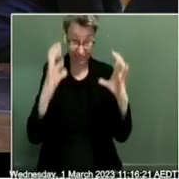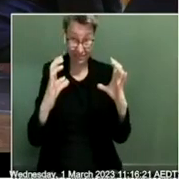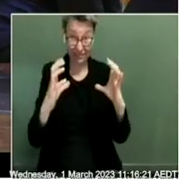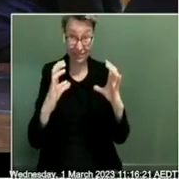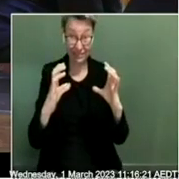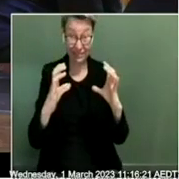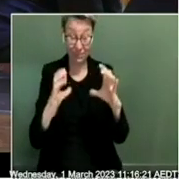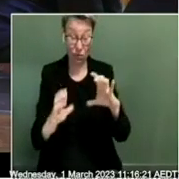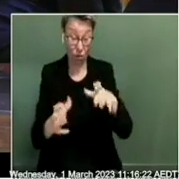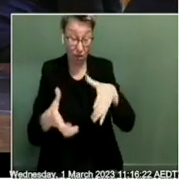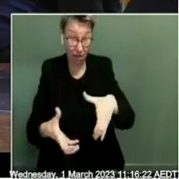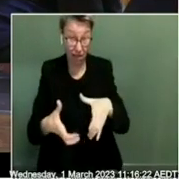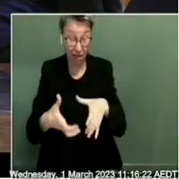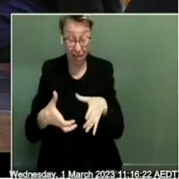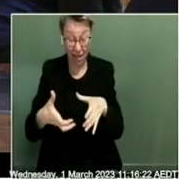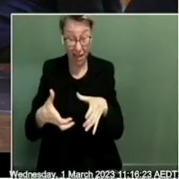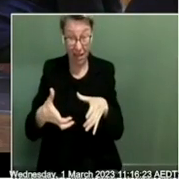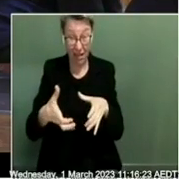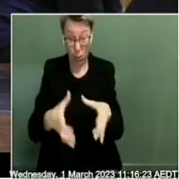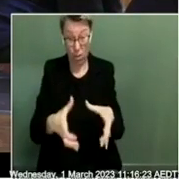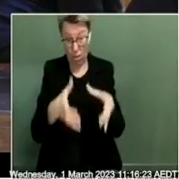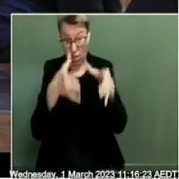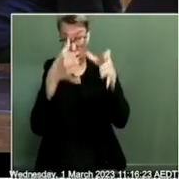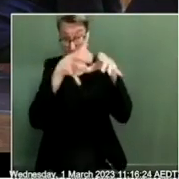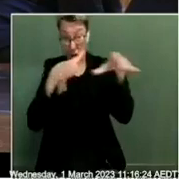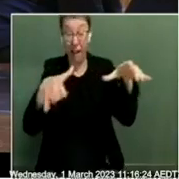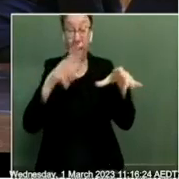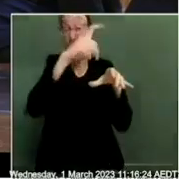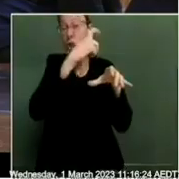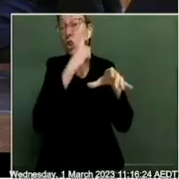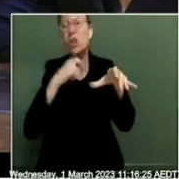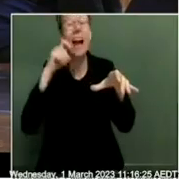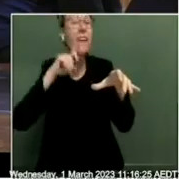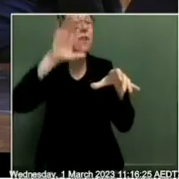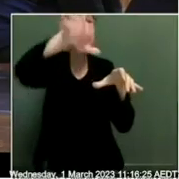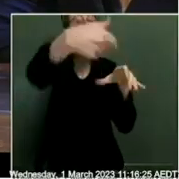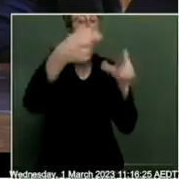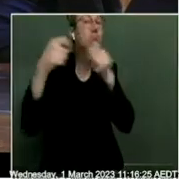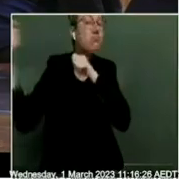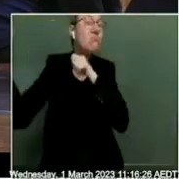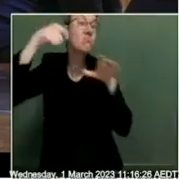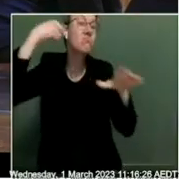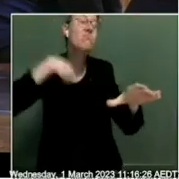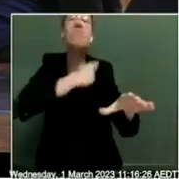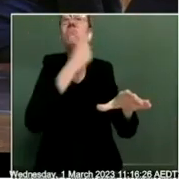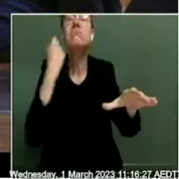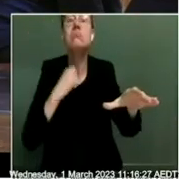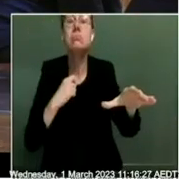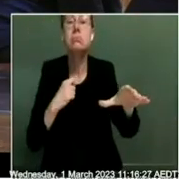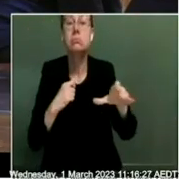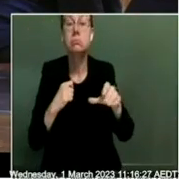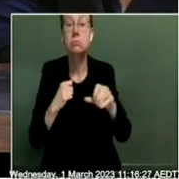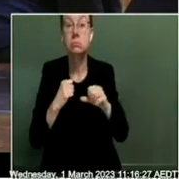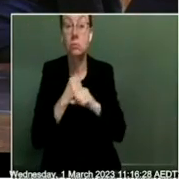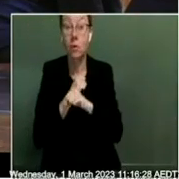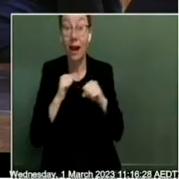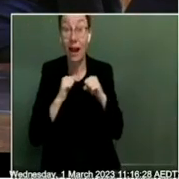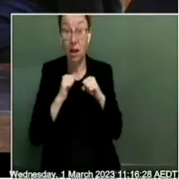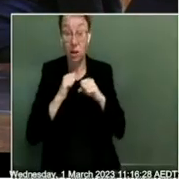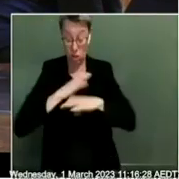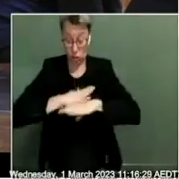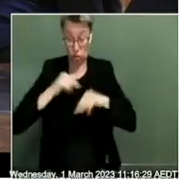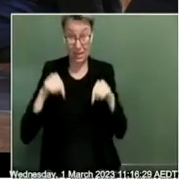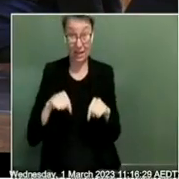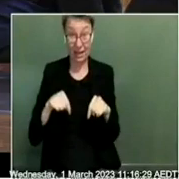their huts. So this is our country here, but back to the government, who needs to be